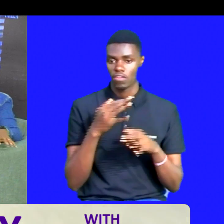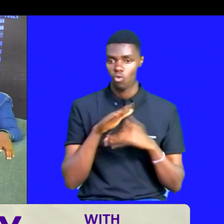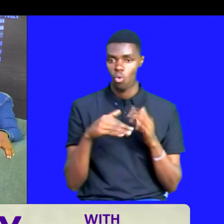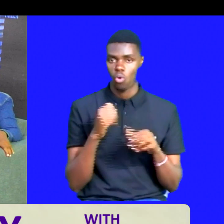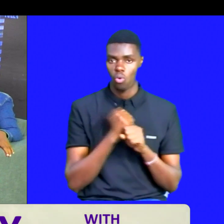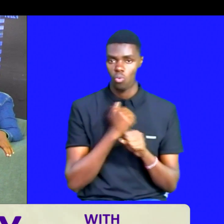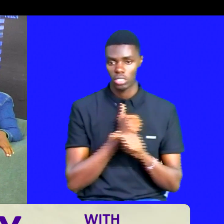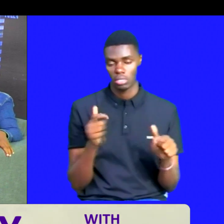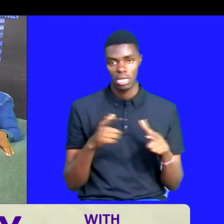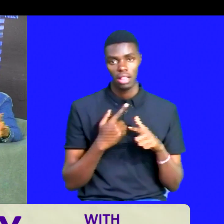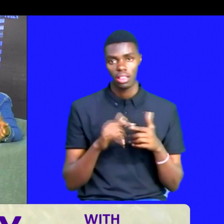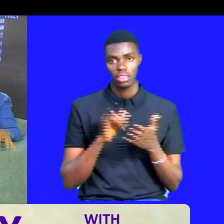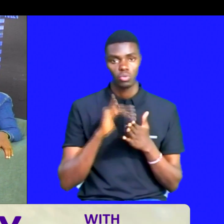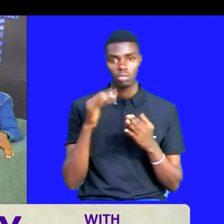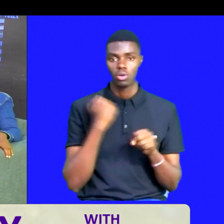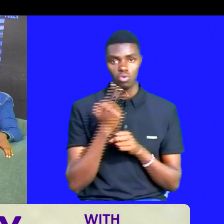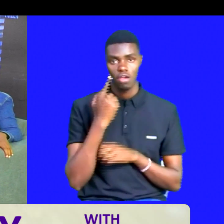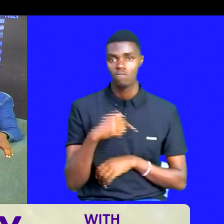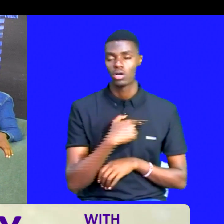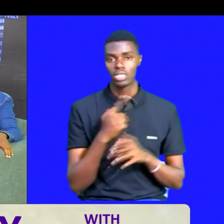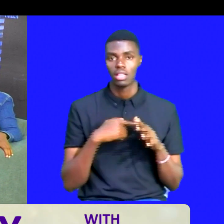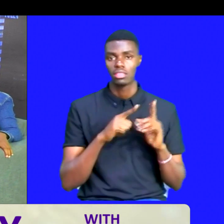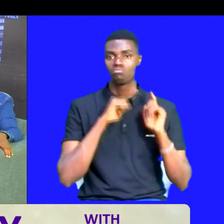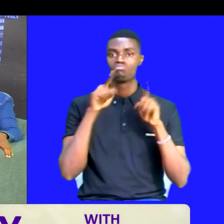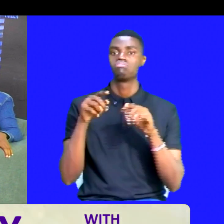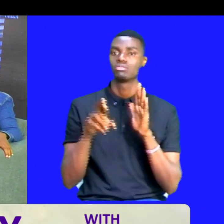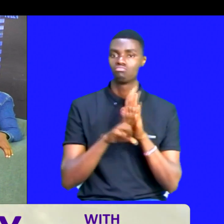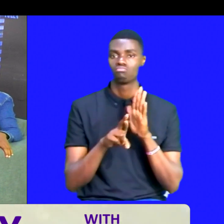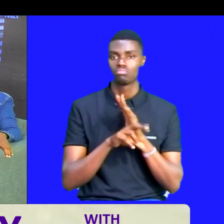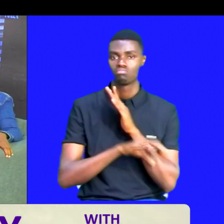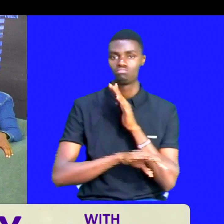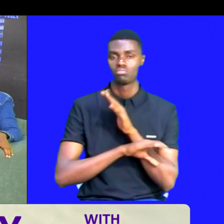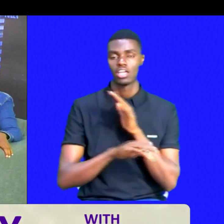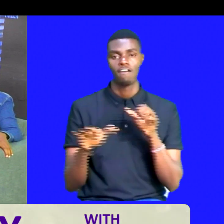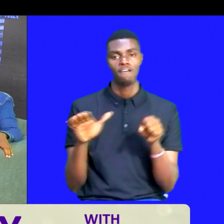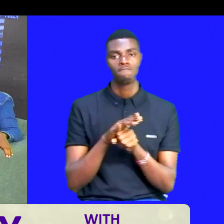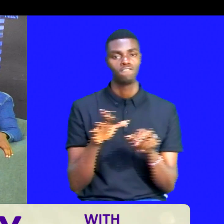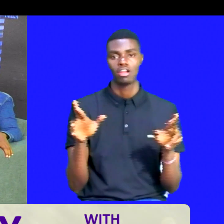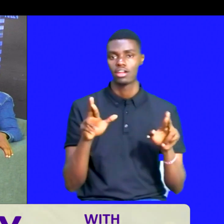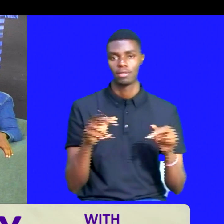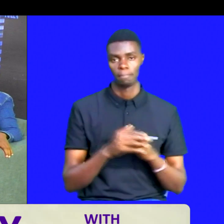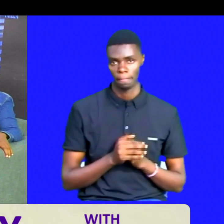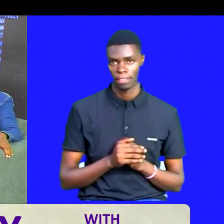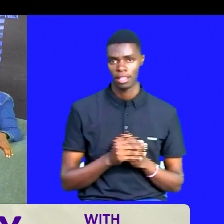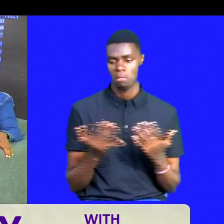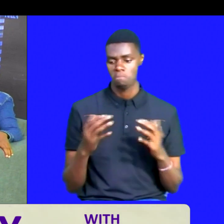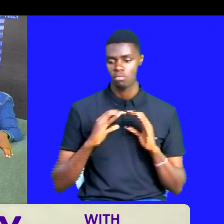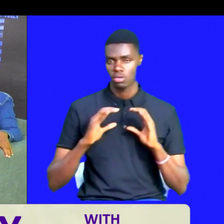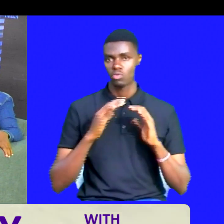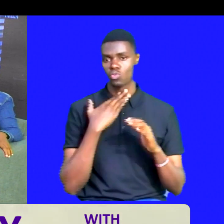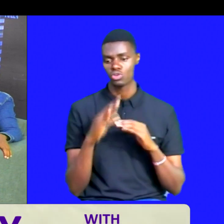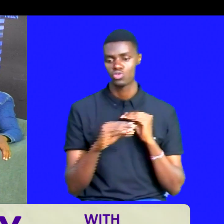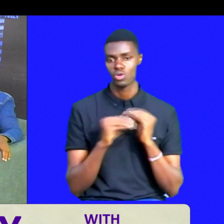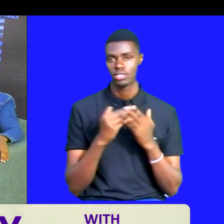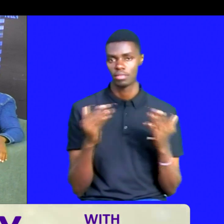think it will be good for us all, so that we can run to represent the country fully prepared. Kabisa. Yes. Maybe coach, do you like to add on